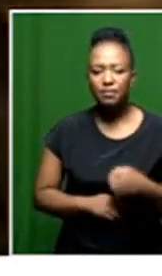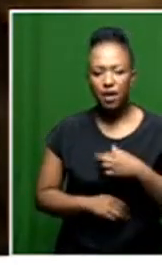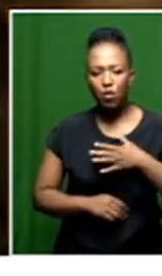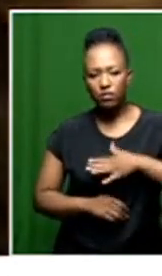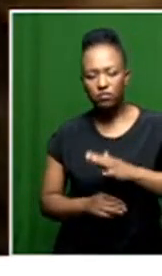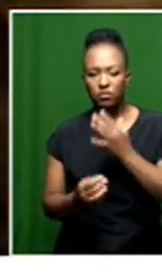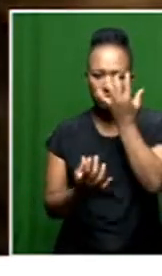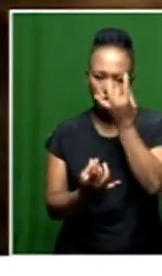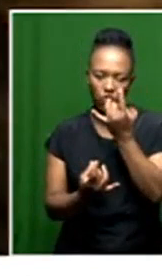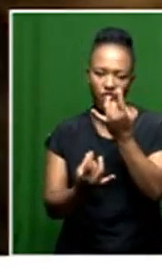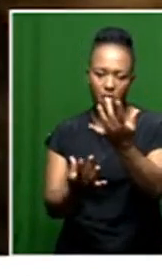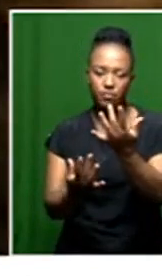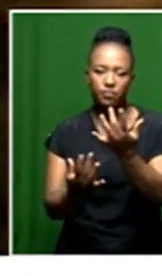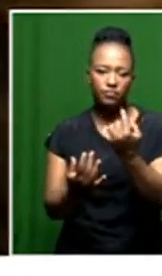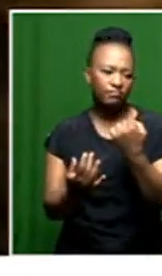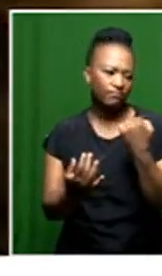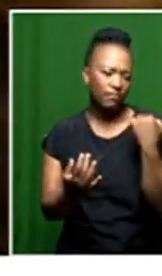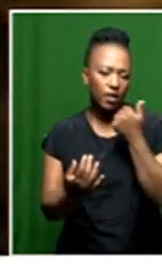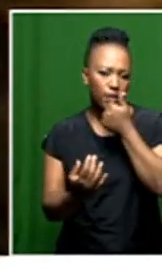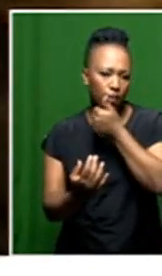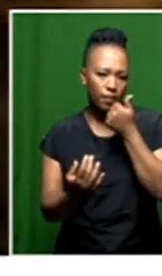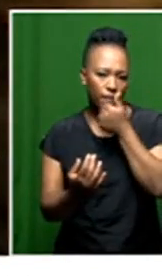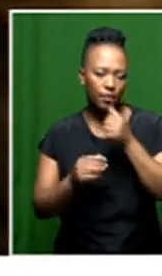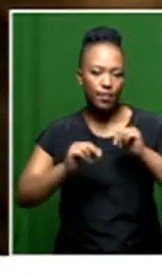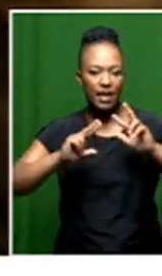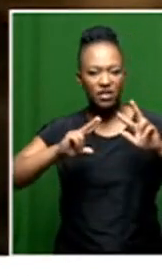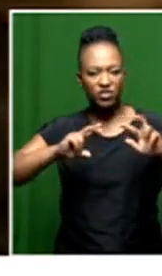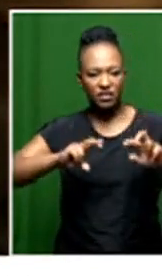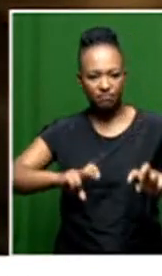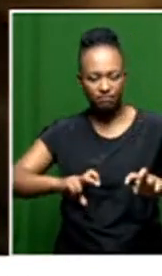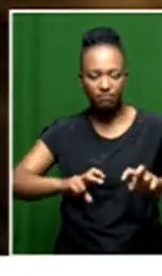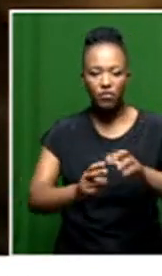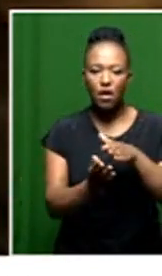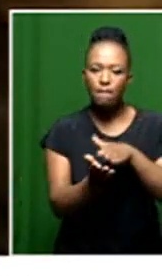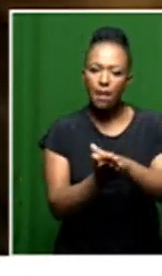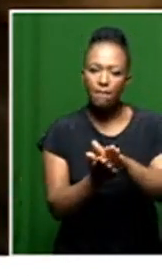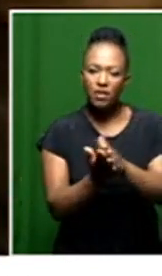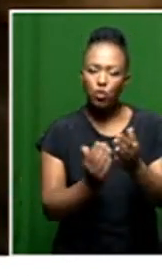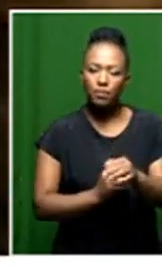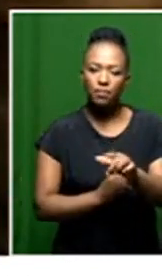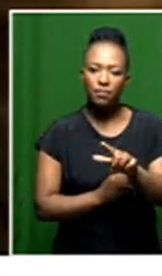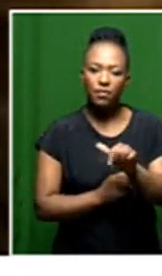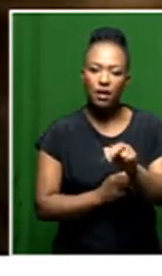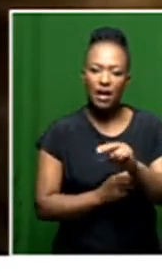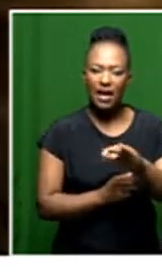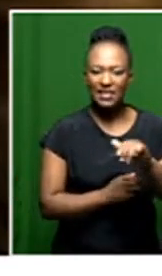been a recent study, in fact, just last 2 weeks, published in Lancet. It's one of the most